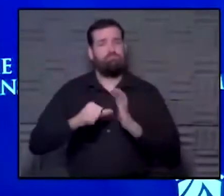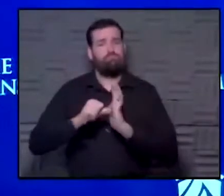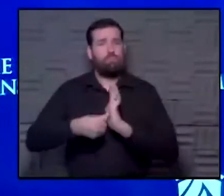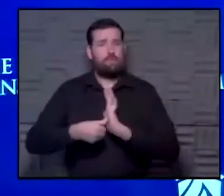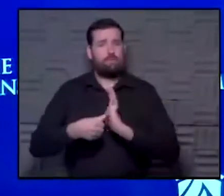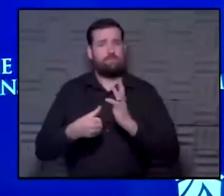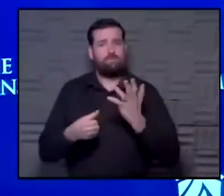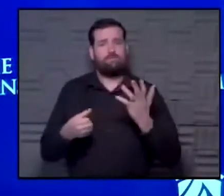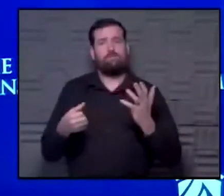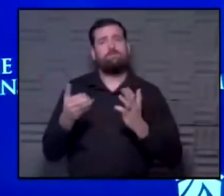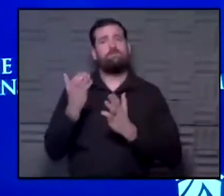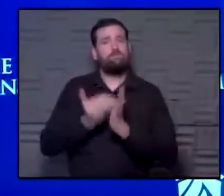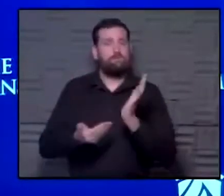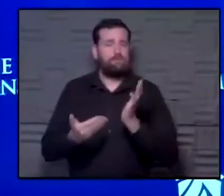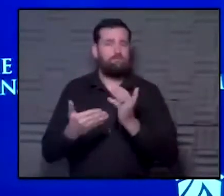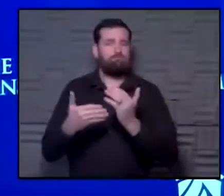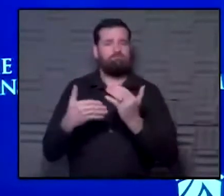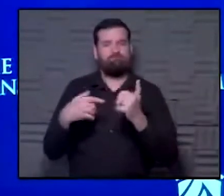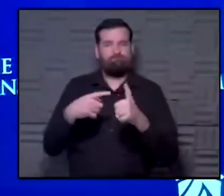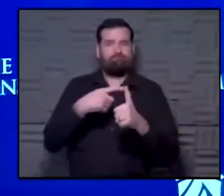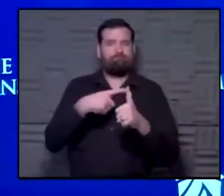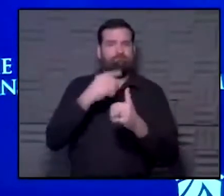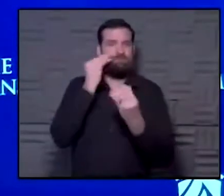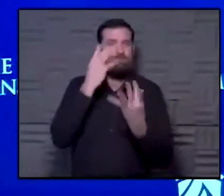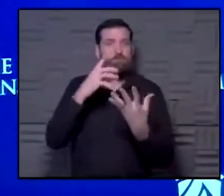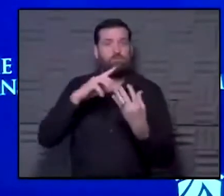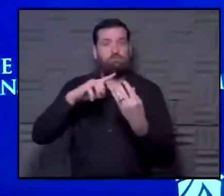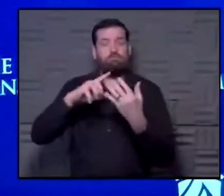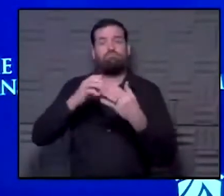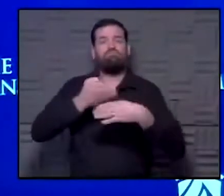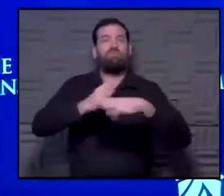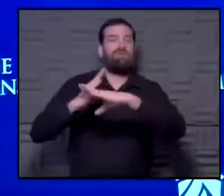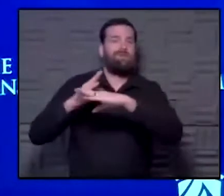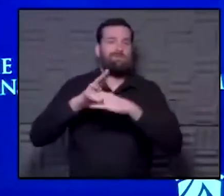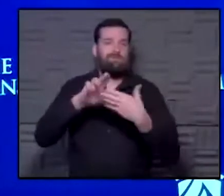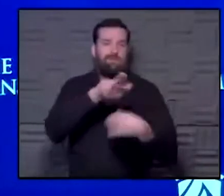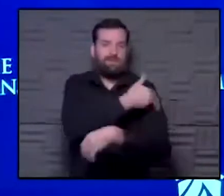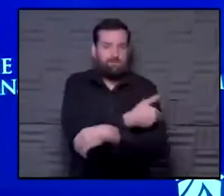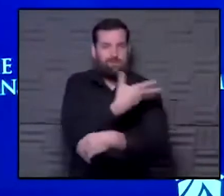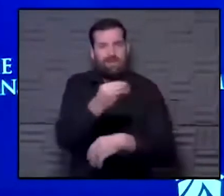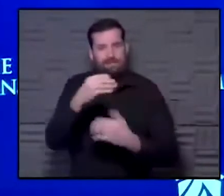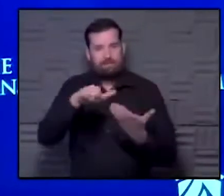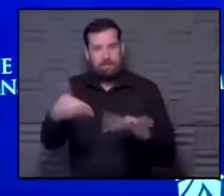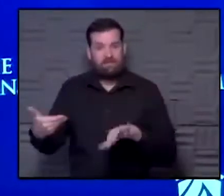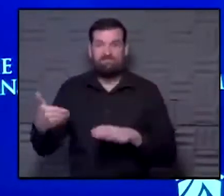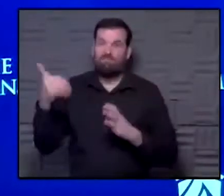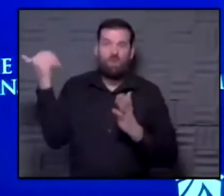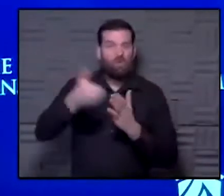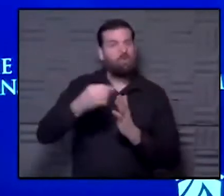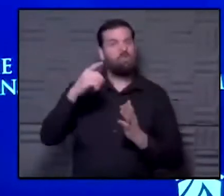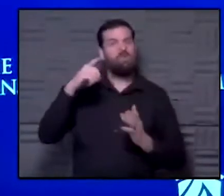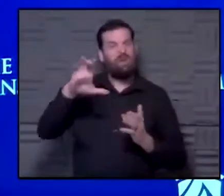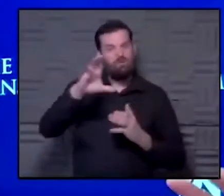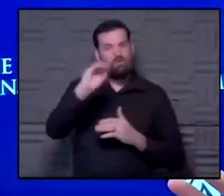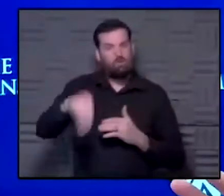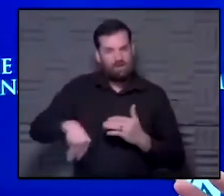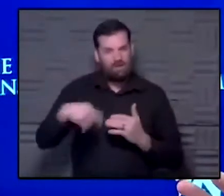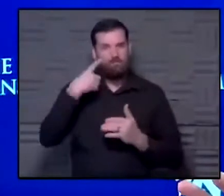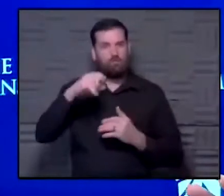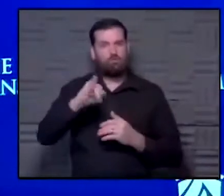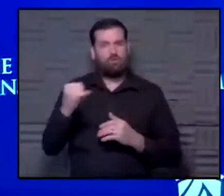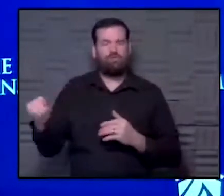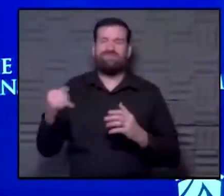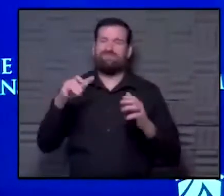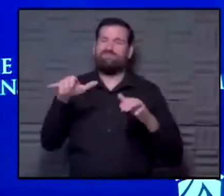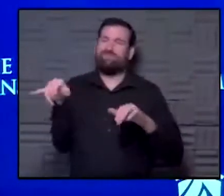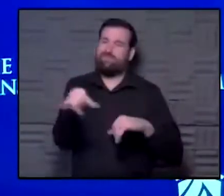see some of the preliminary data about prevention of hospitalization and deaths, which is near 100% on the J&J, which is so very similar to Moderna